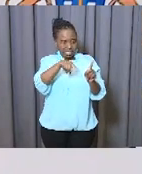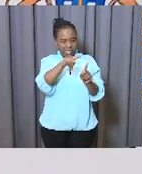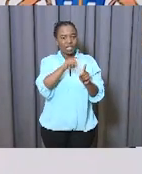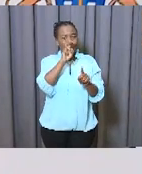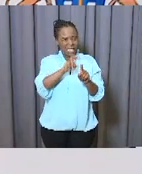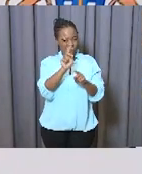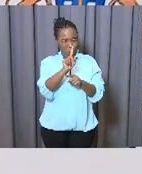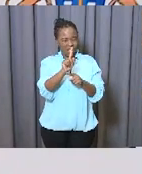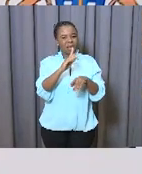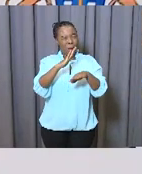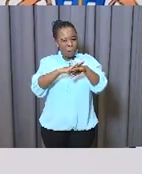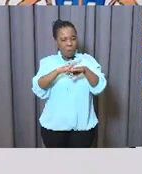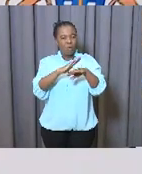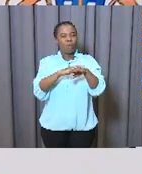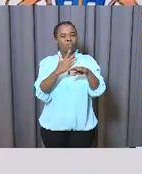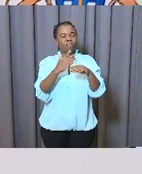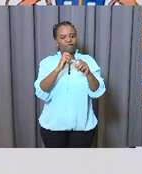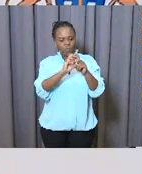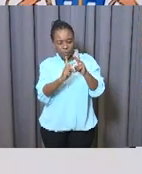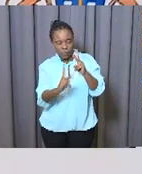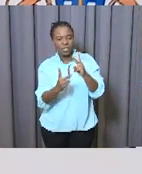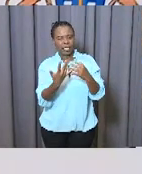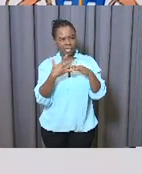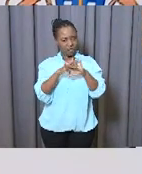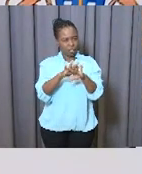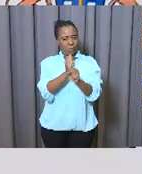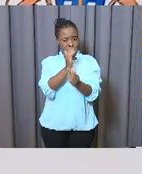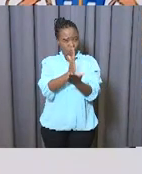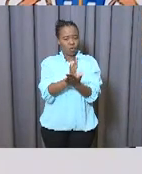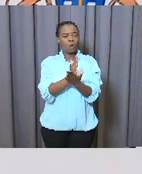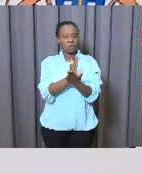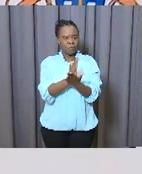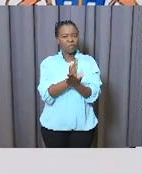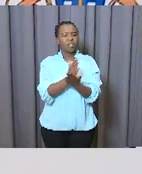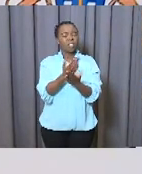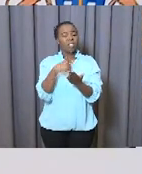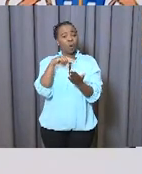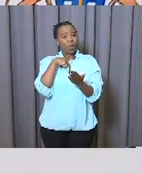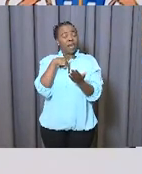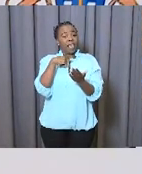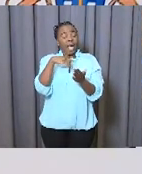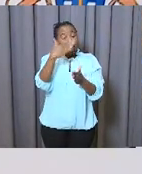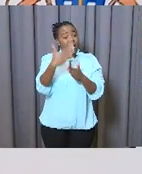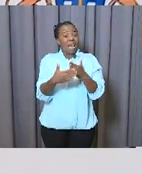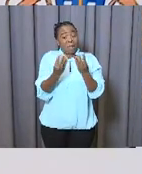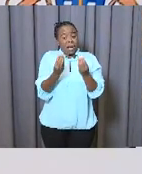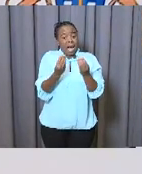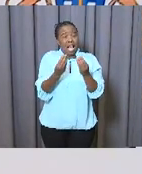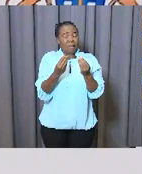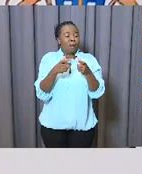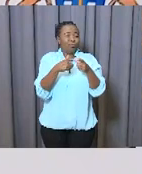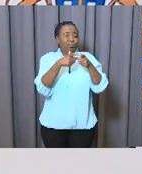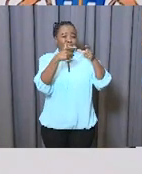all kind of multifaceted interventions to ensure we don't end up with huge, huge numbers